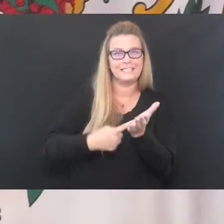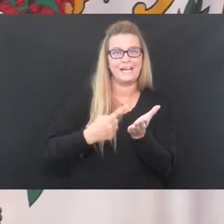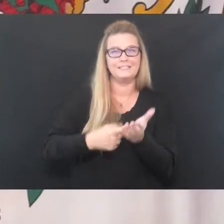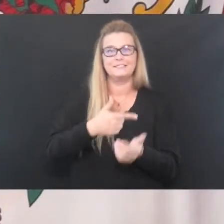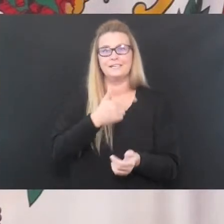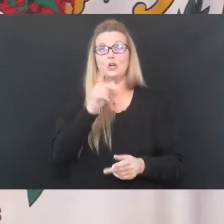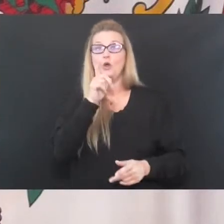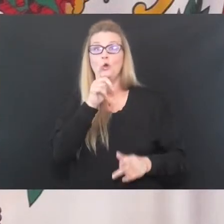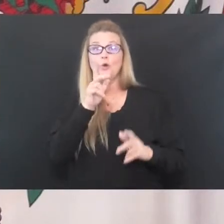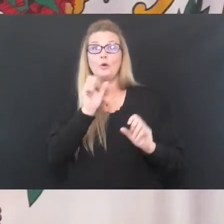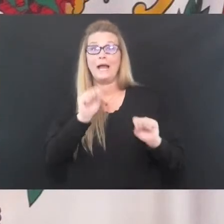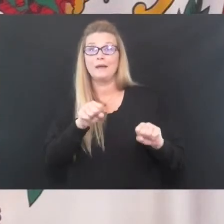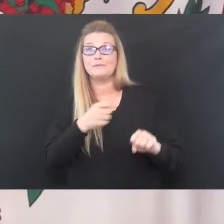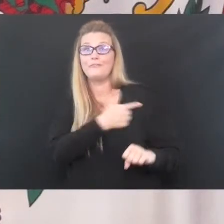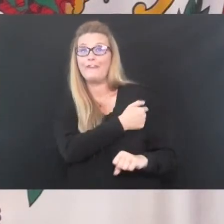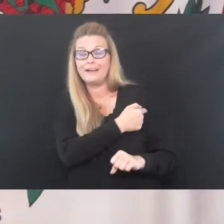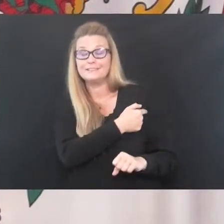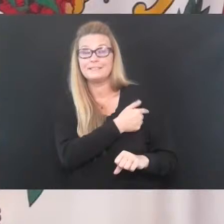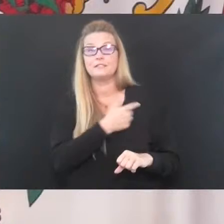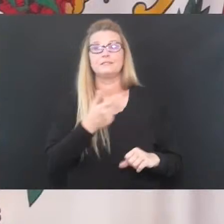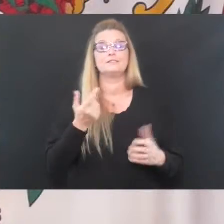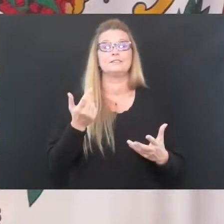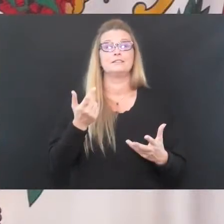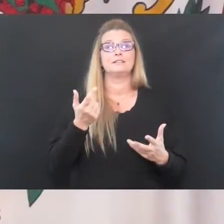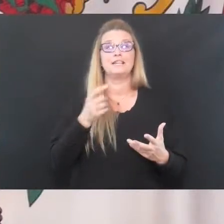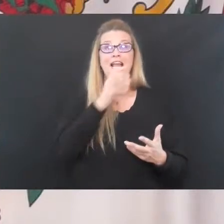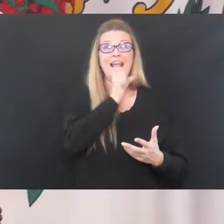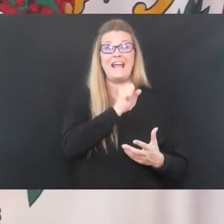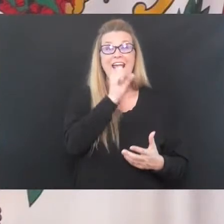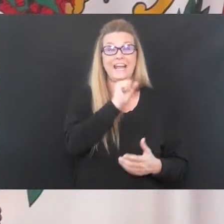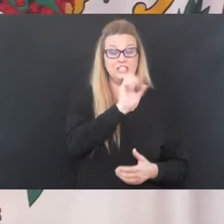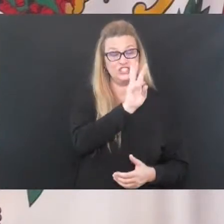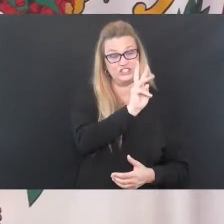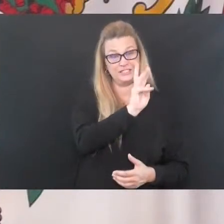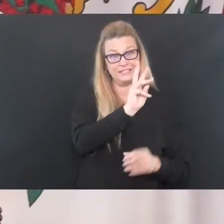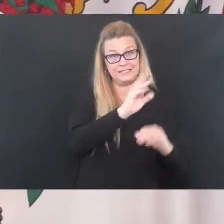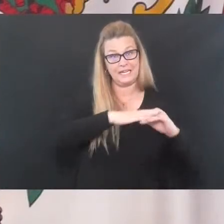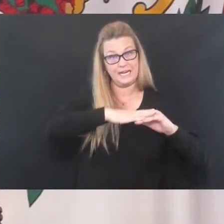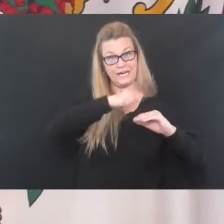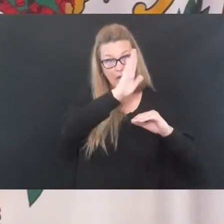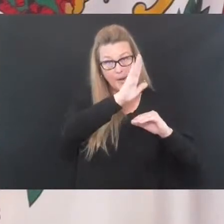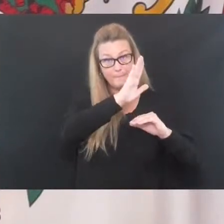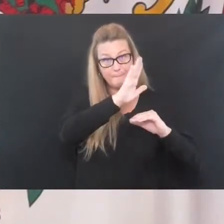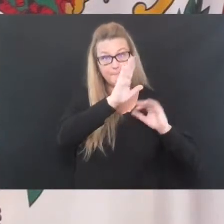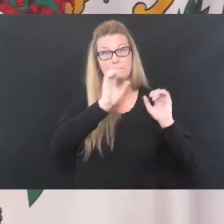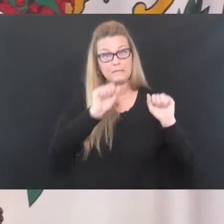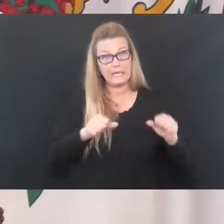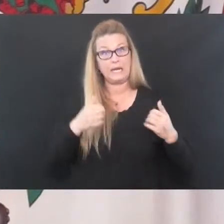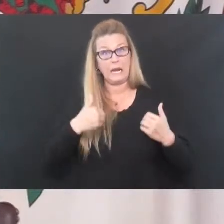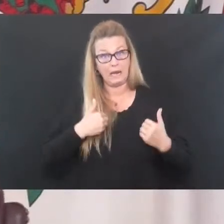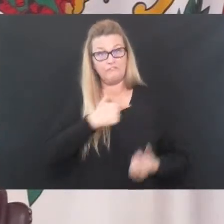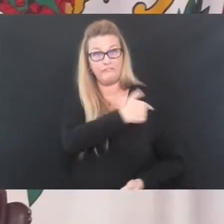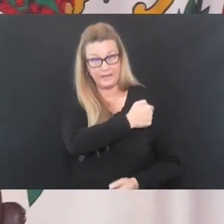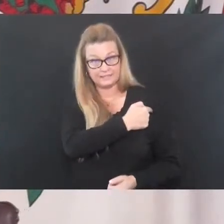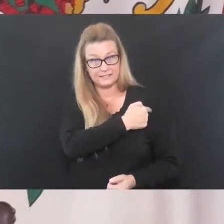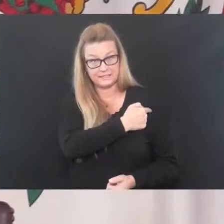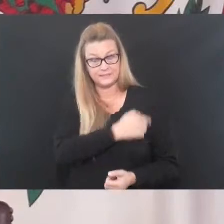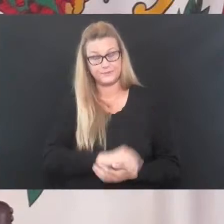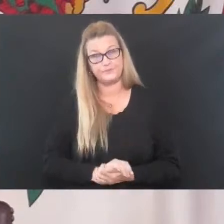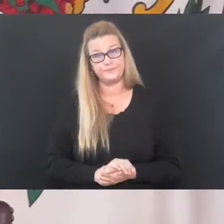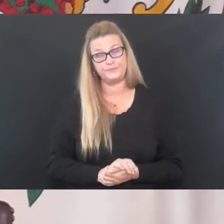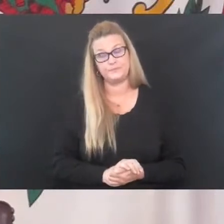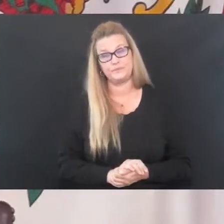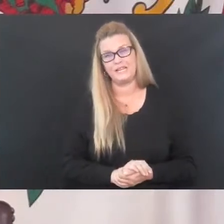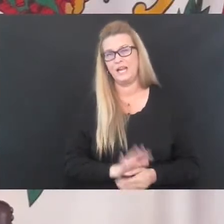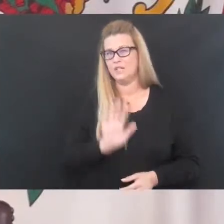vaccine eligibility, and we are age 16 and above in West Virginia. Now, I want to just